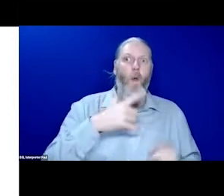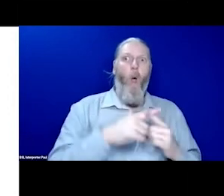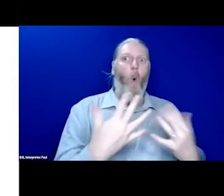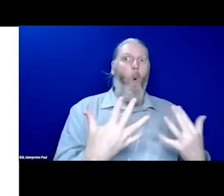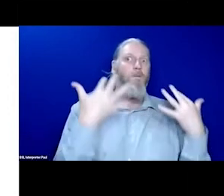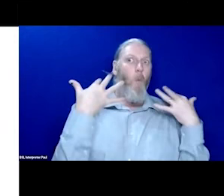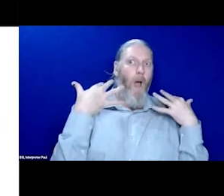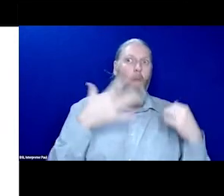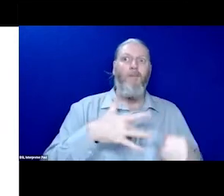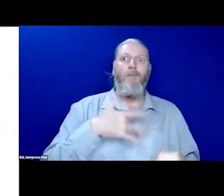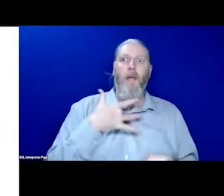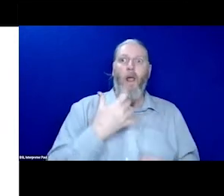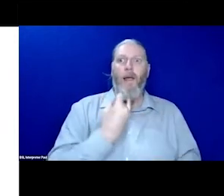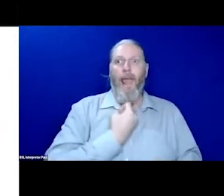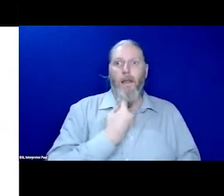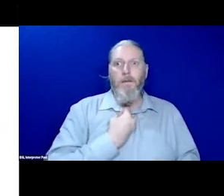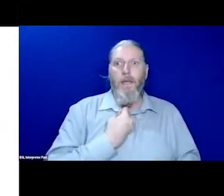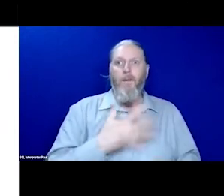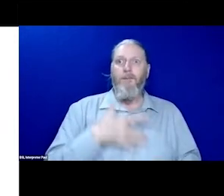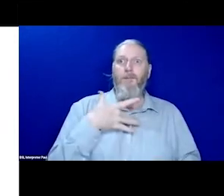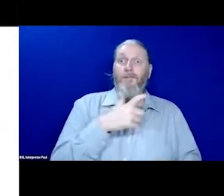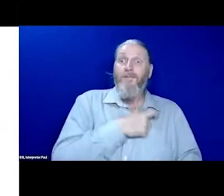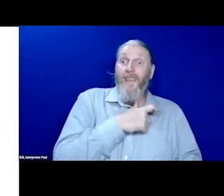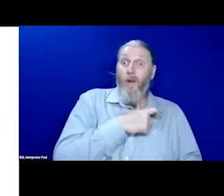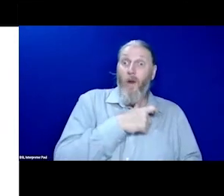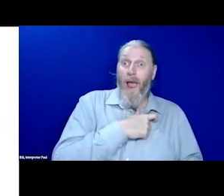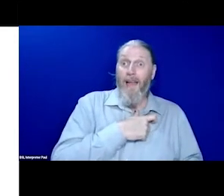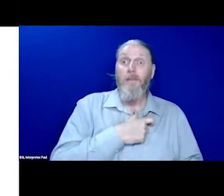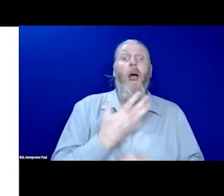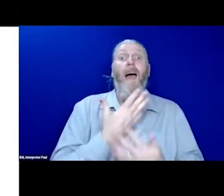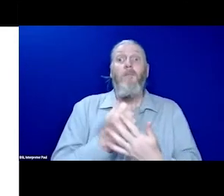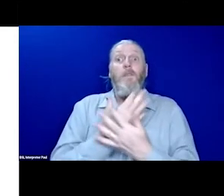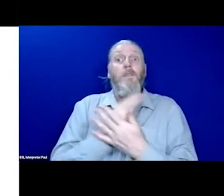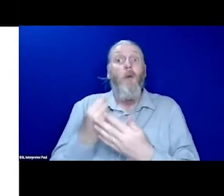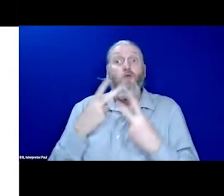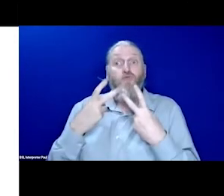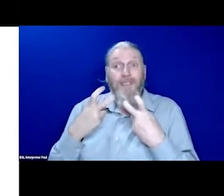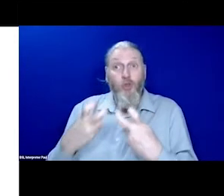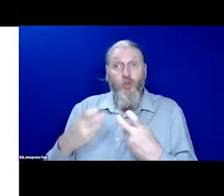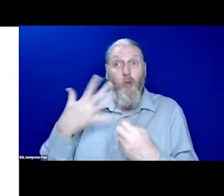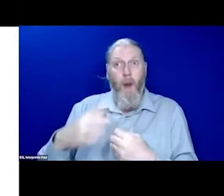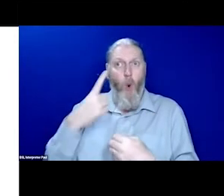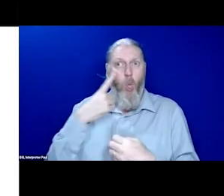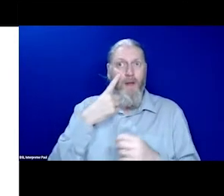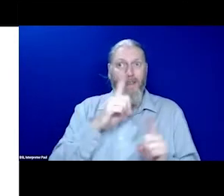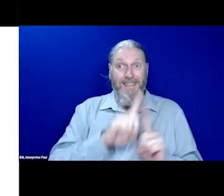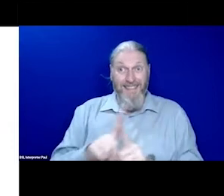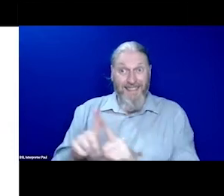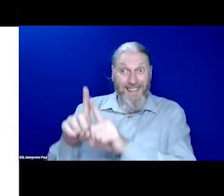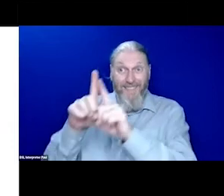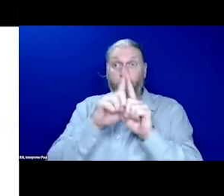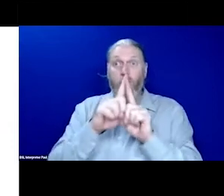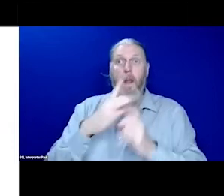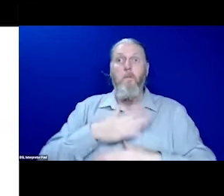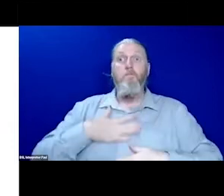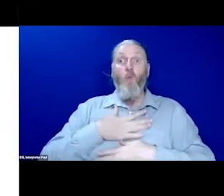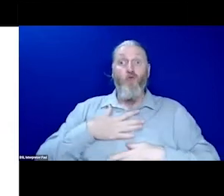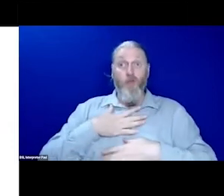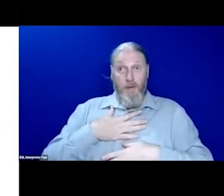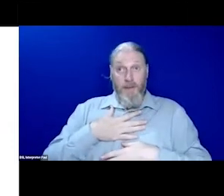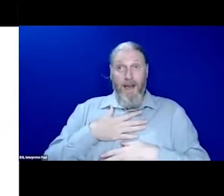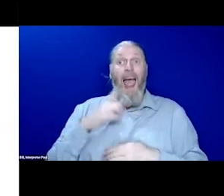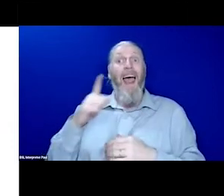And researchers like Panu Pakala have looked at a taxonomy of eco-emotions. And importantly, the research is showing that the social and